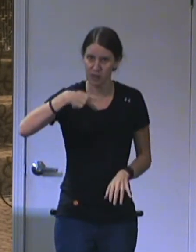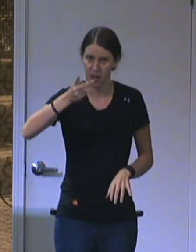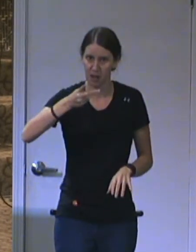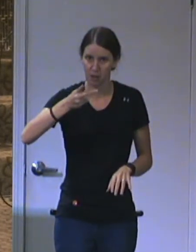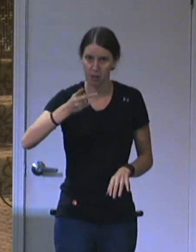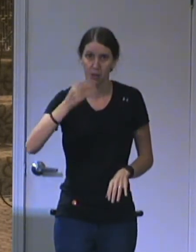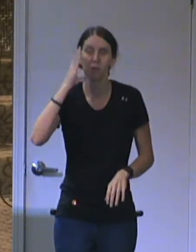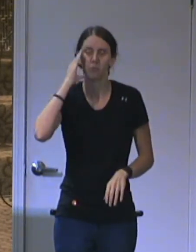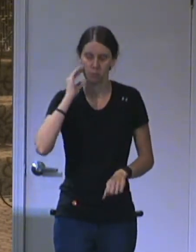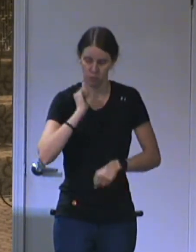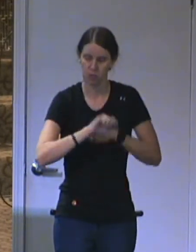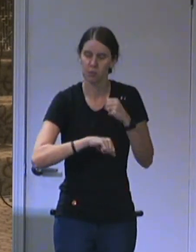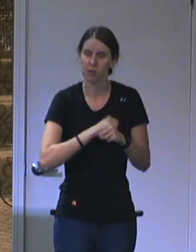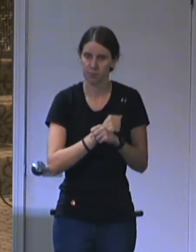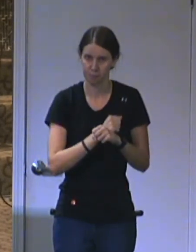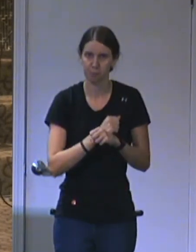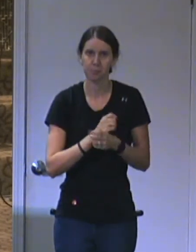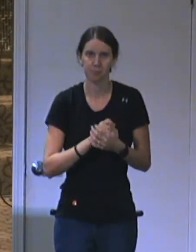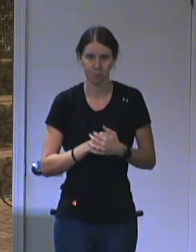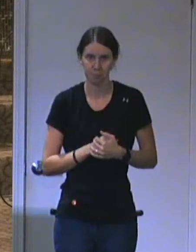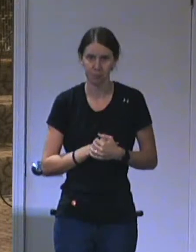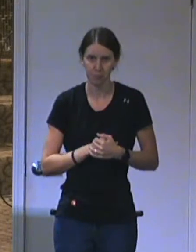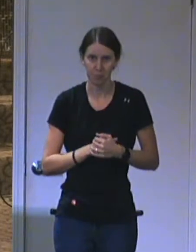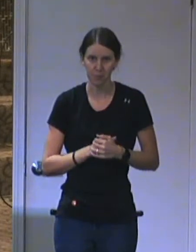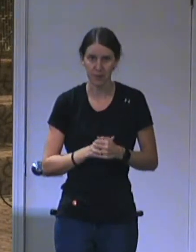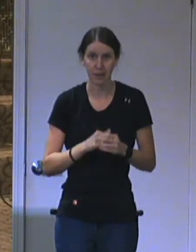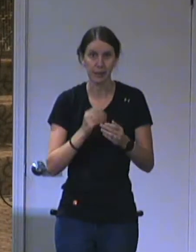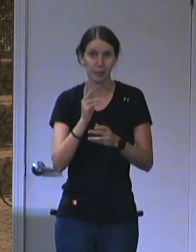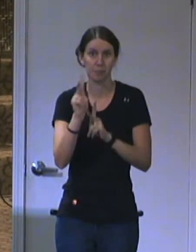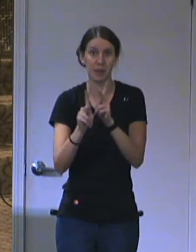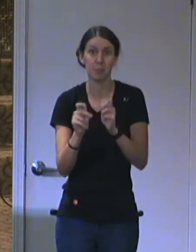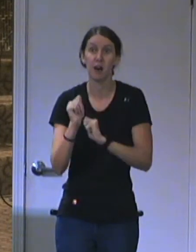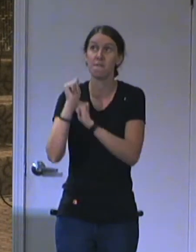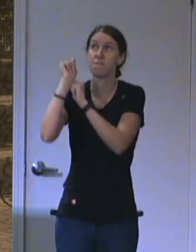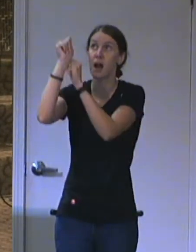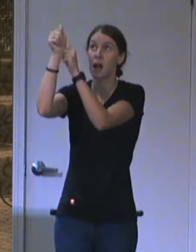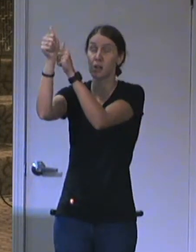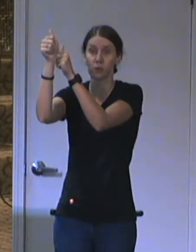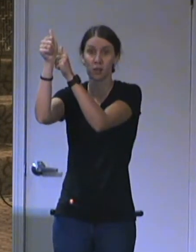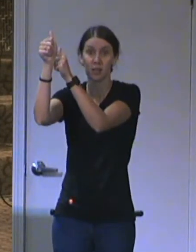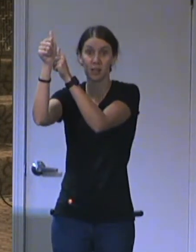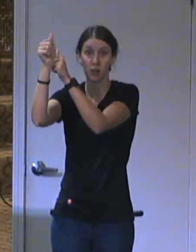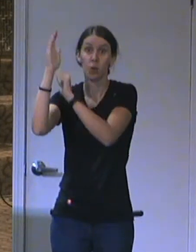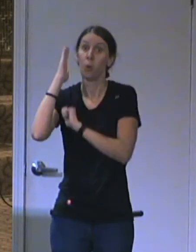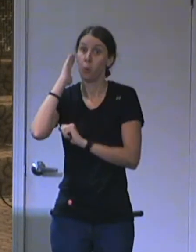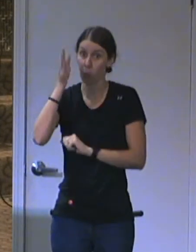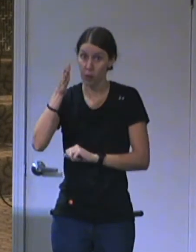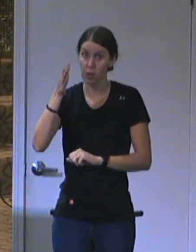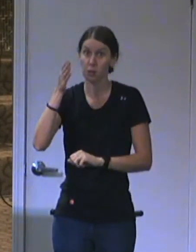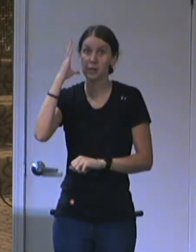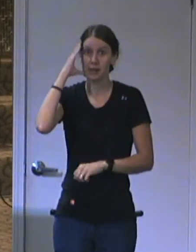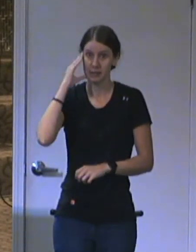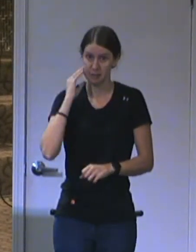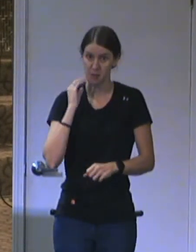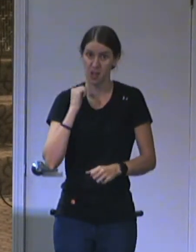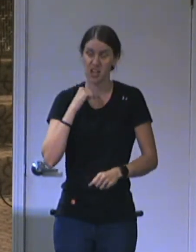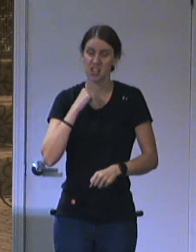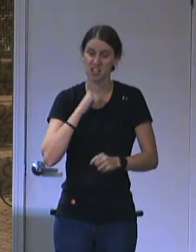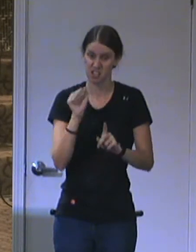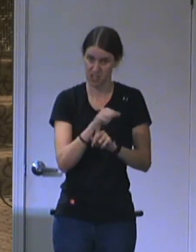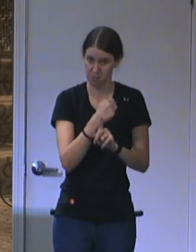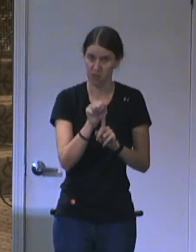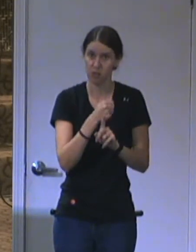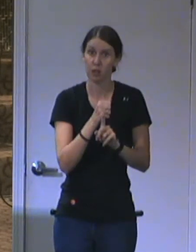suffer. You know, it says those that are going to follow Jesus Christ shall suffer persecution. And he says, when